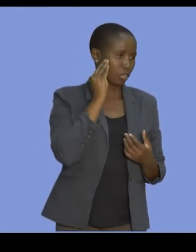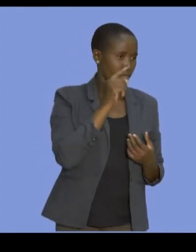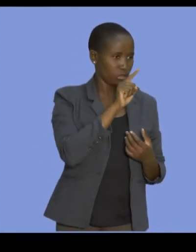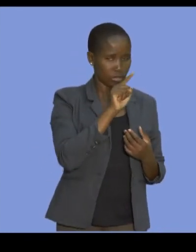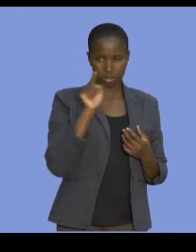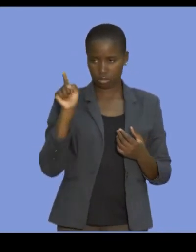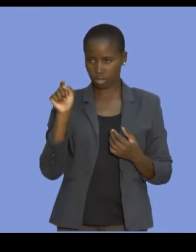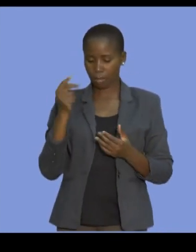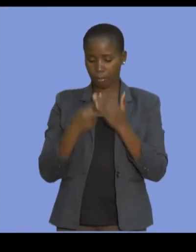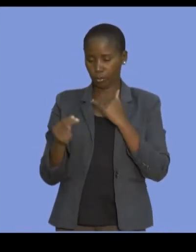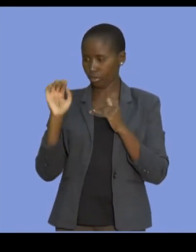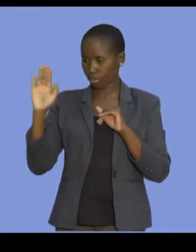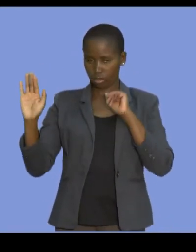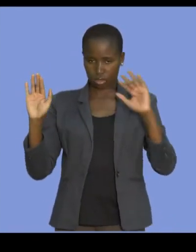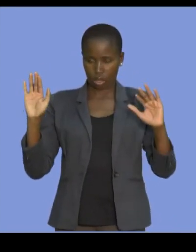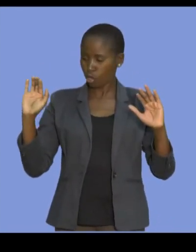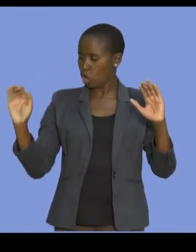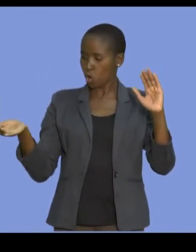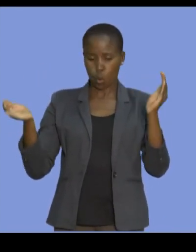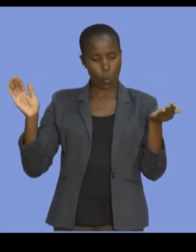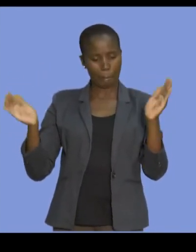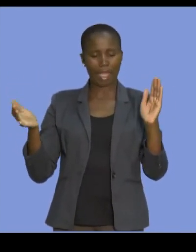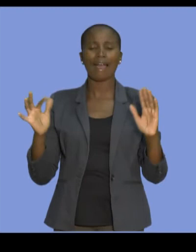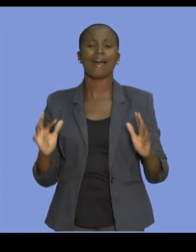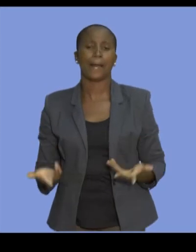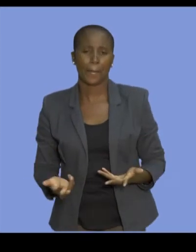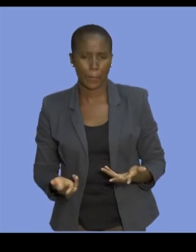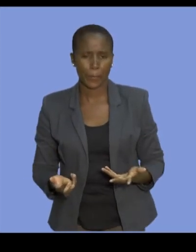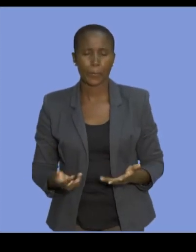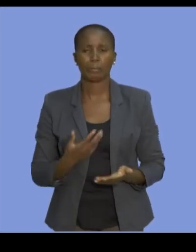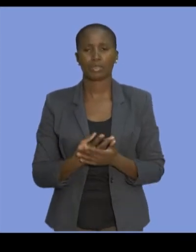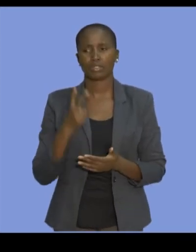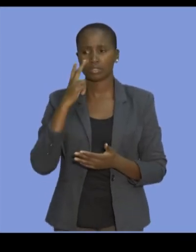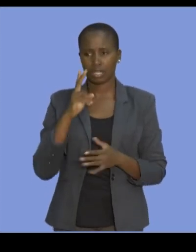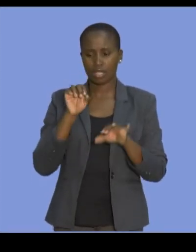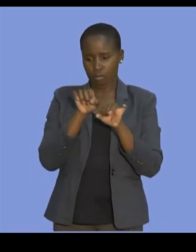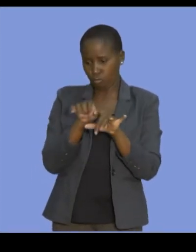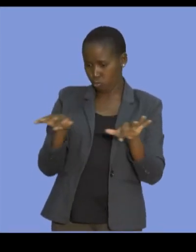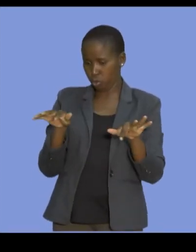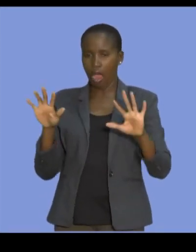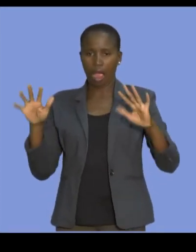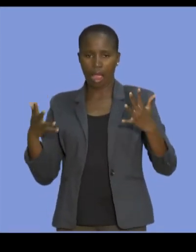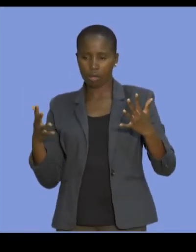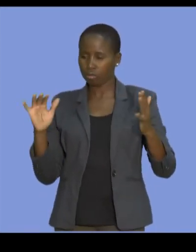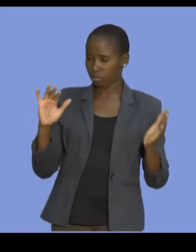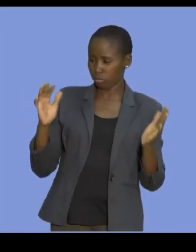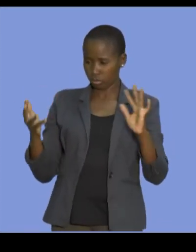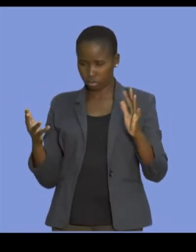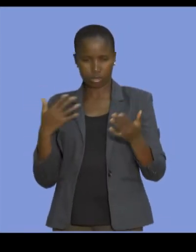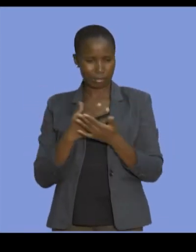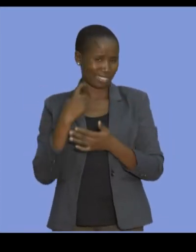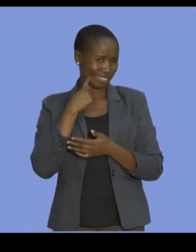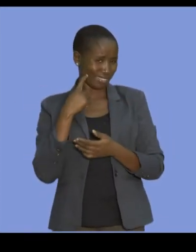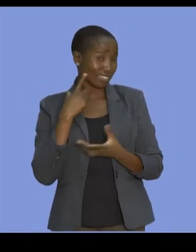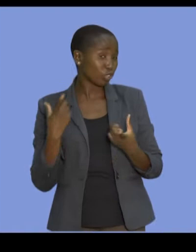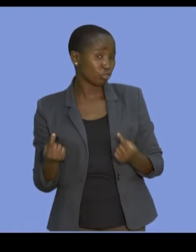can see the location of quartiles, the spread, and the shape of distribution easy when you talk about